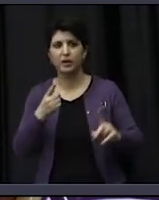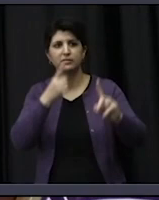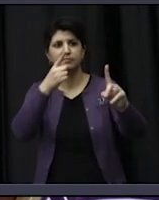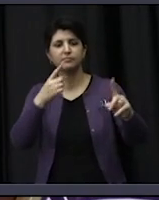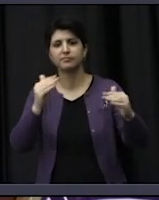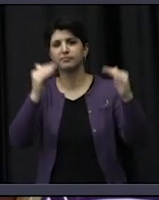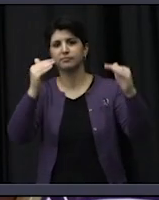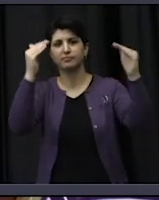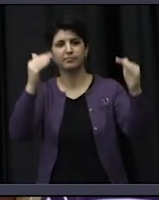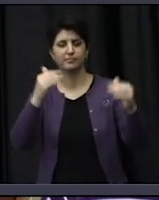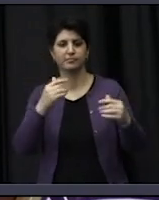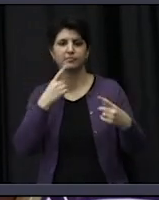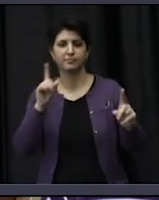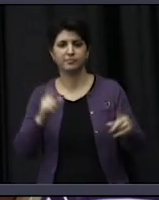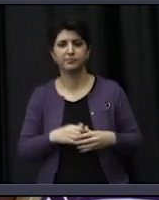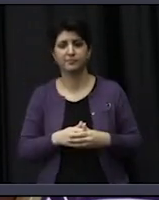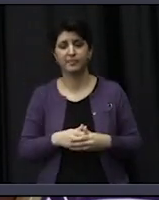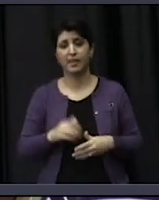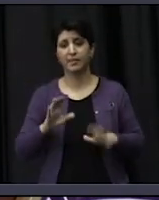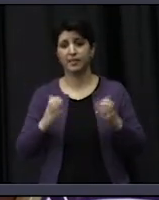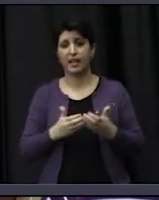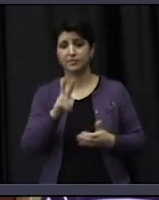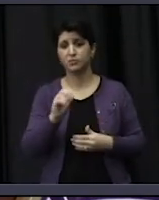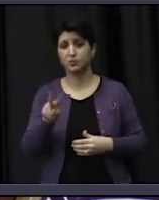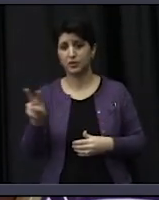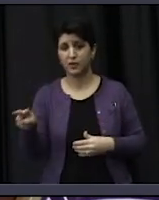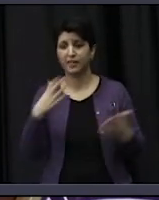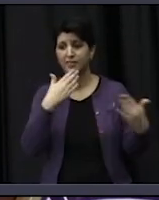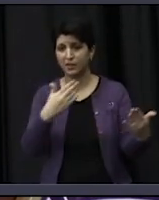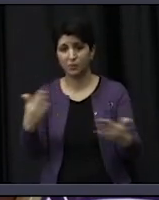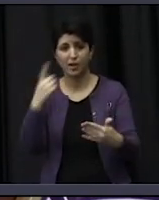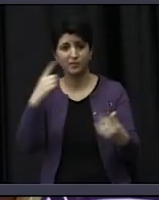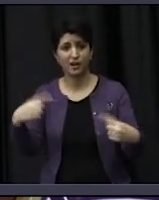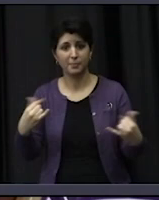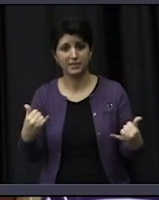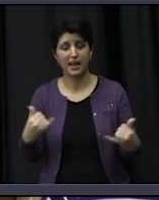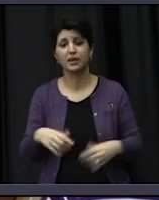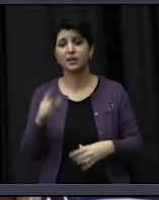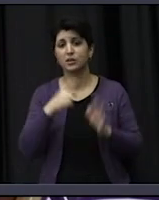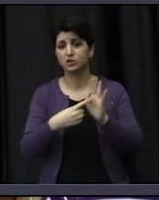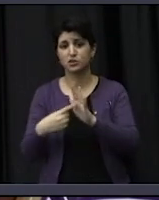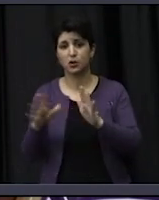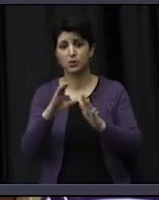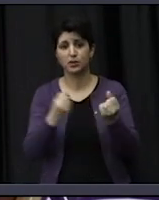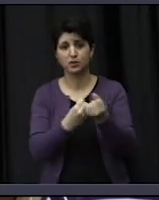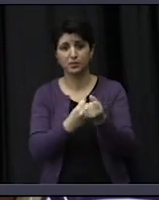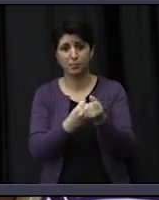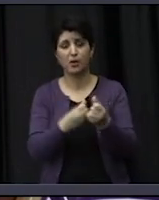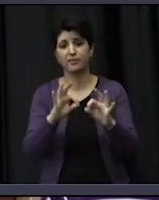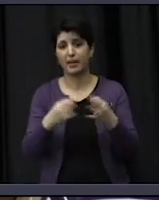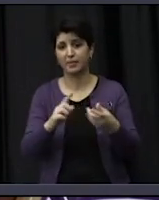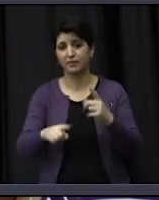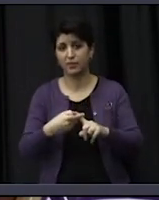of the class of 2022, thank you all for coming here today to show your support. And please join me in a round of